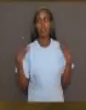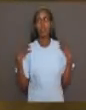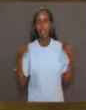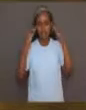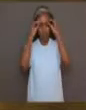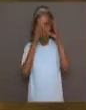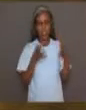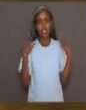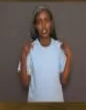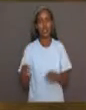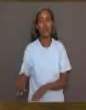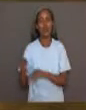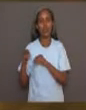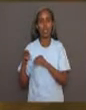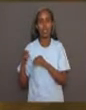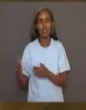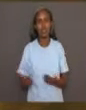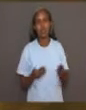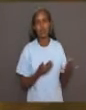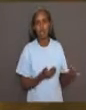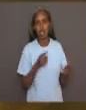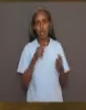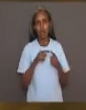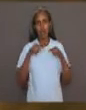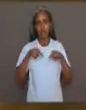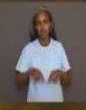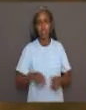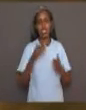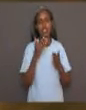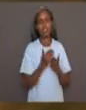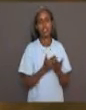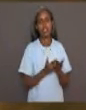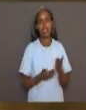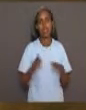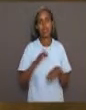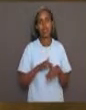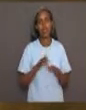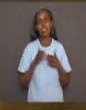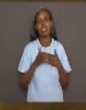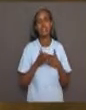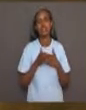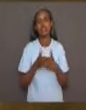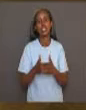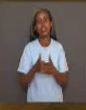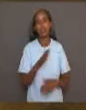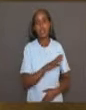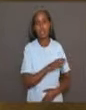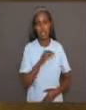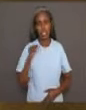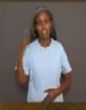Hello, teacher. Hello, students. Welcome to today's lesson on the principle